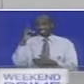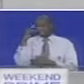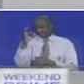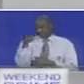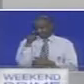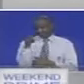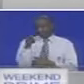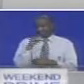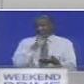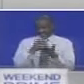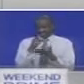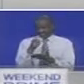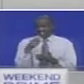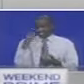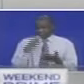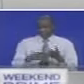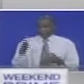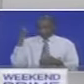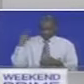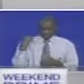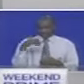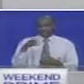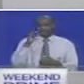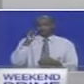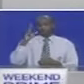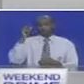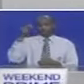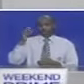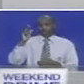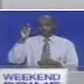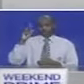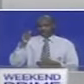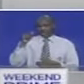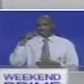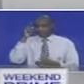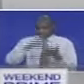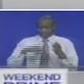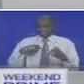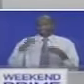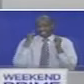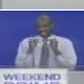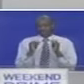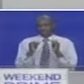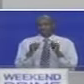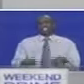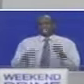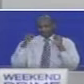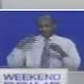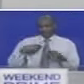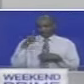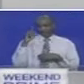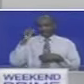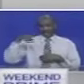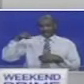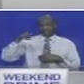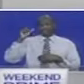Development Fund. Former head of public service, Francis Mudaura, has been drafted as the new chairman of the Lamu Port in South Sudan, Ethiopia